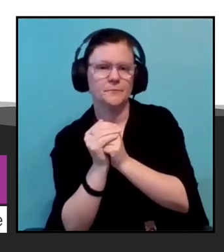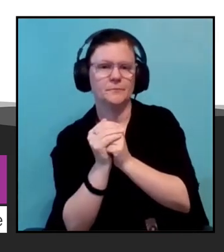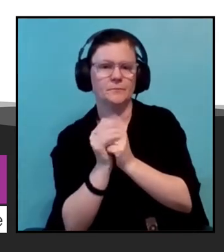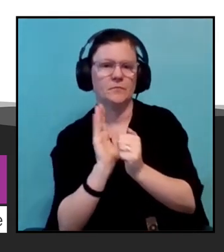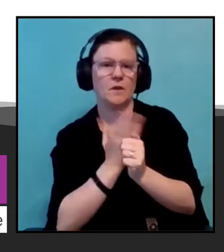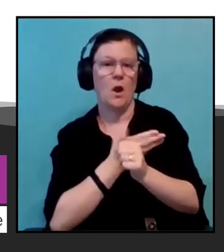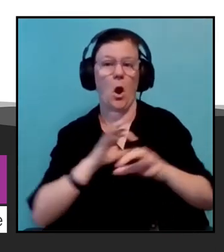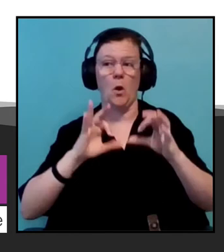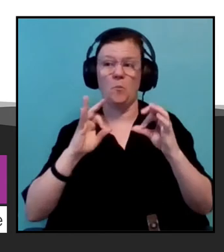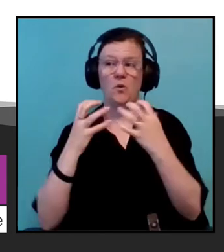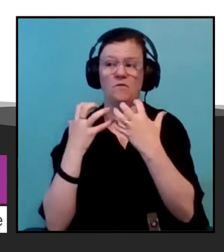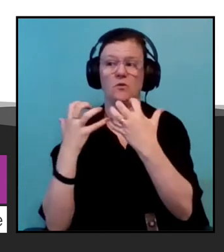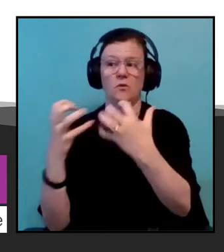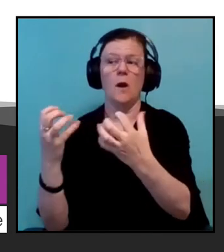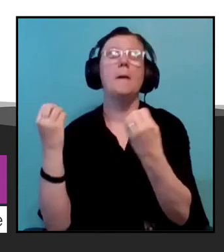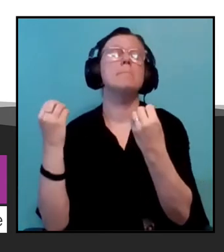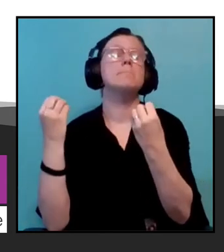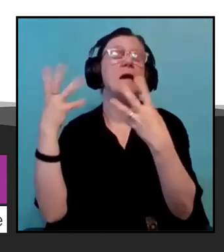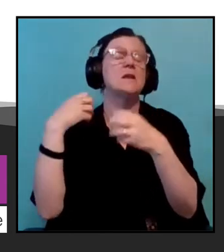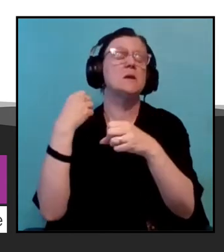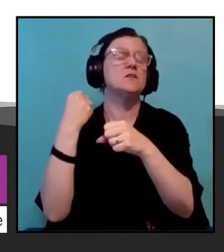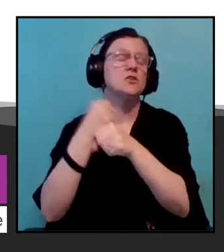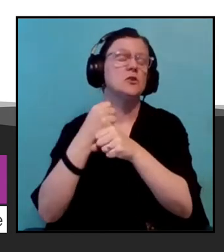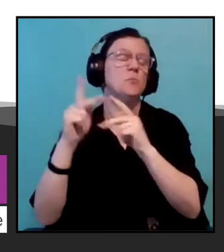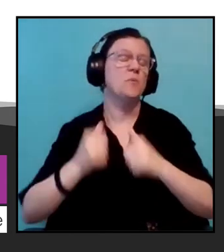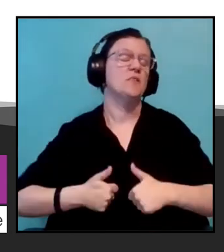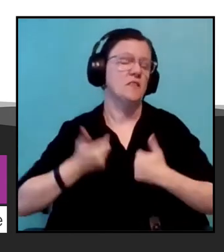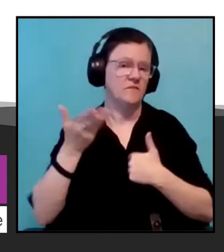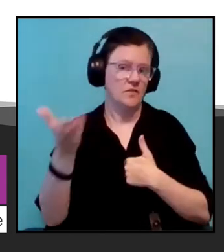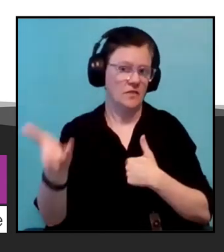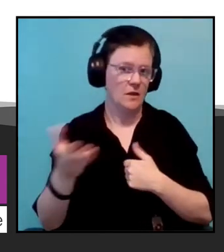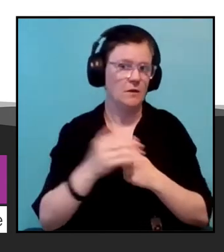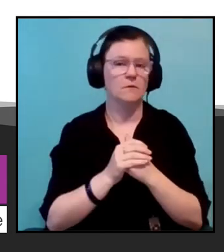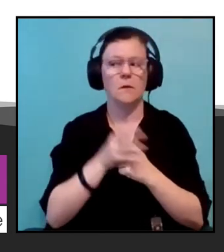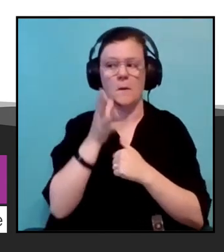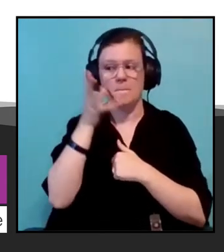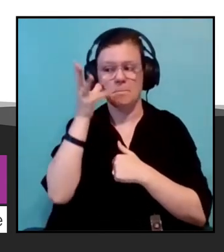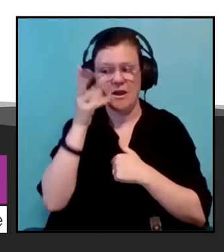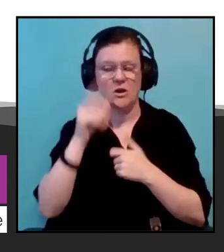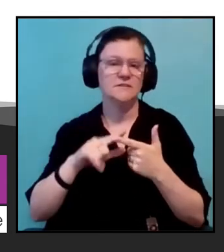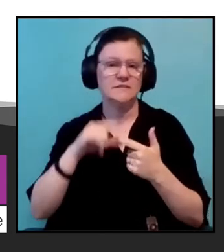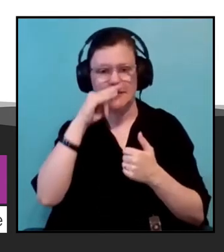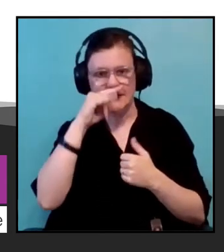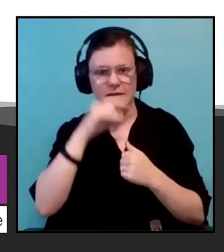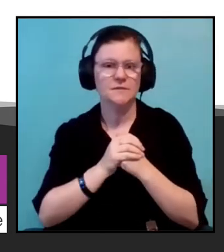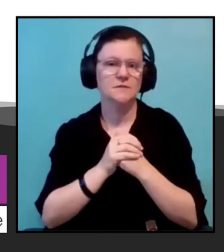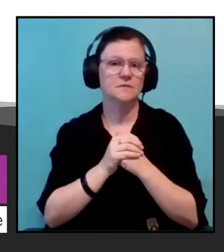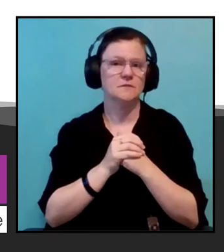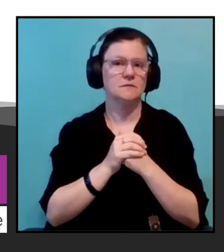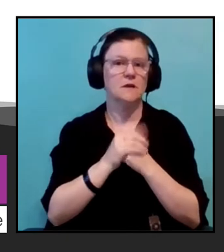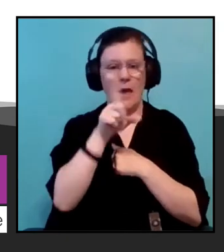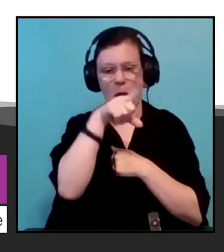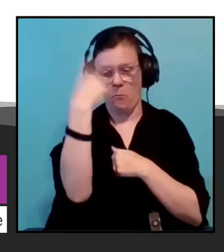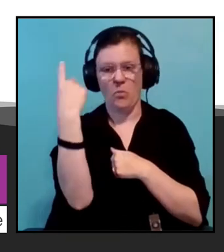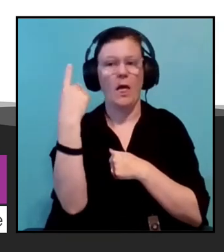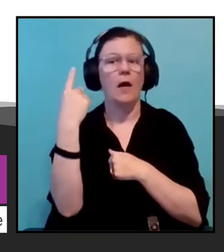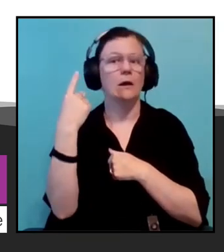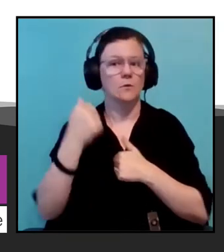ideal audience was longstanding Bed-Stuy residents, Bed-Stuy parents, kids, and Black Bed-Stuy